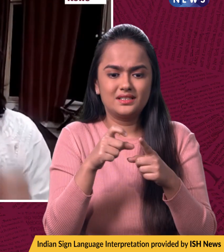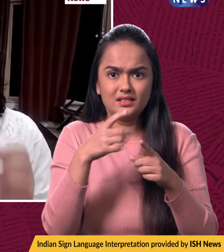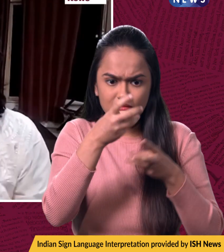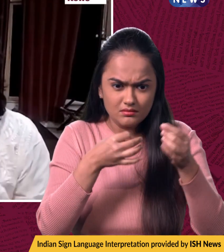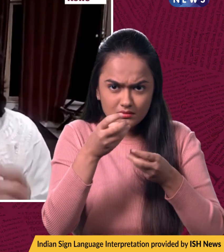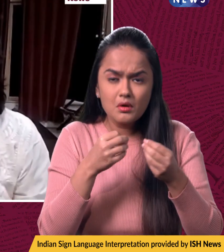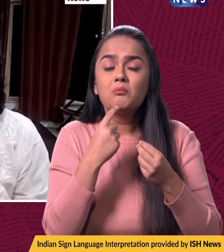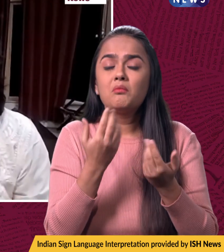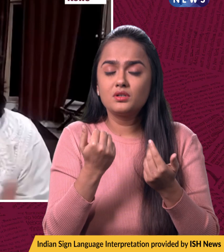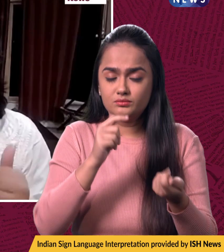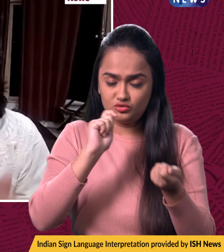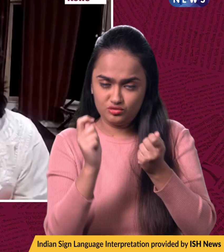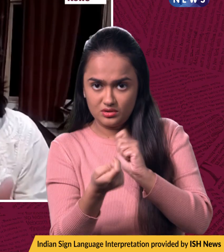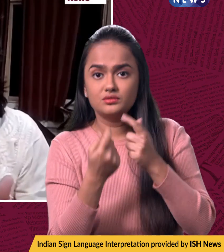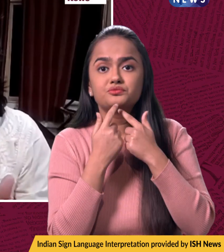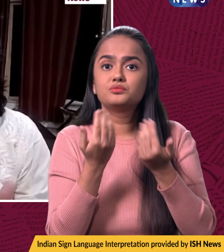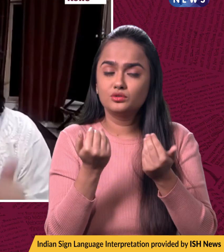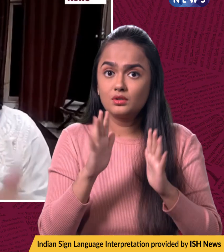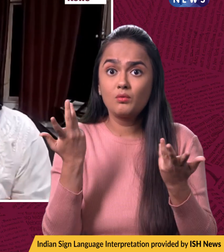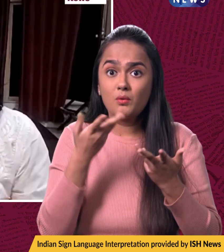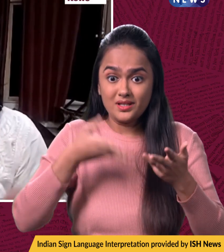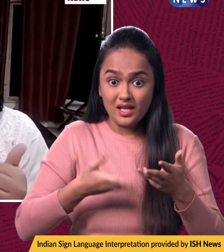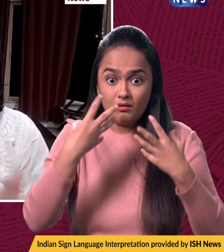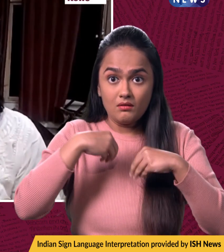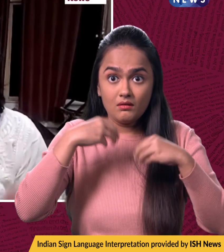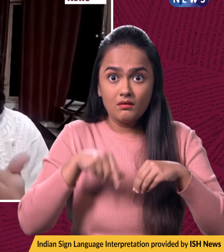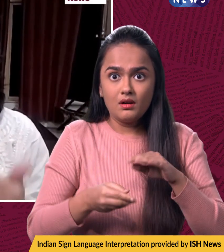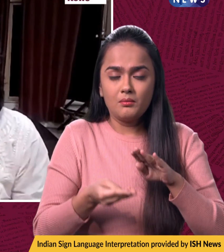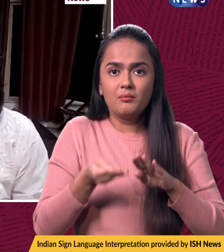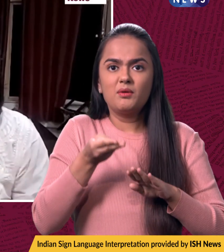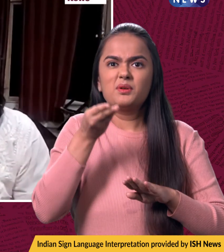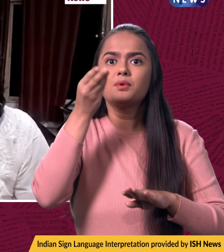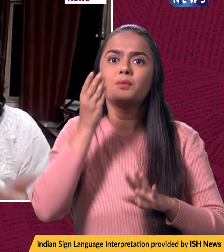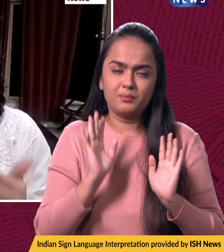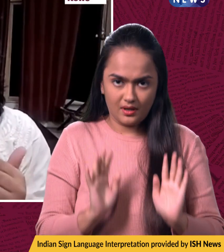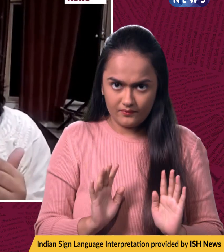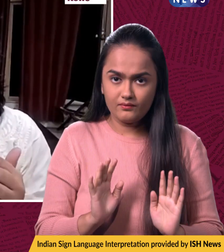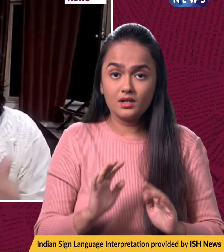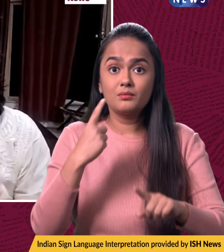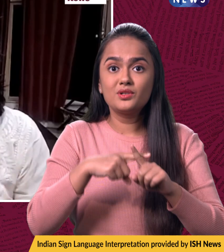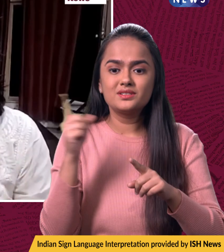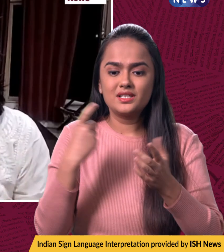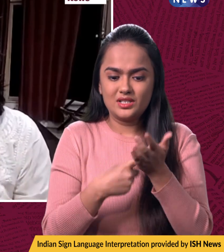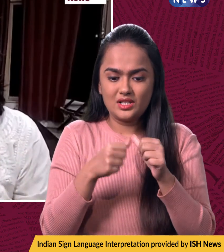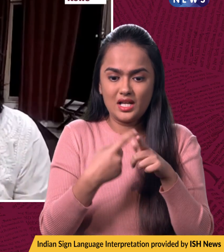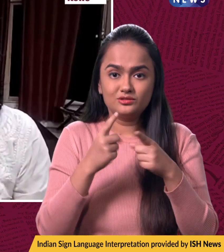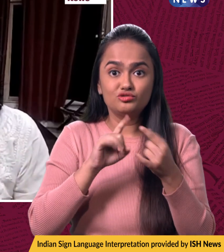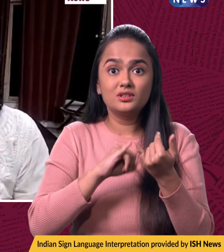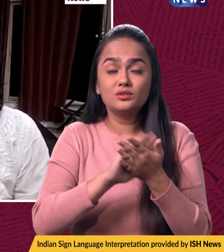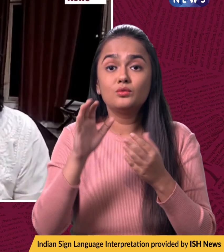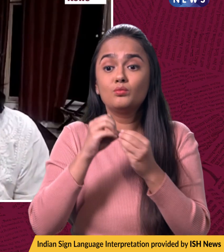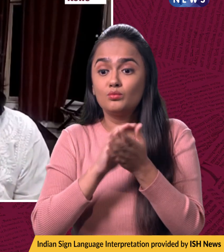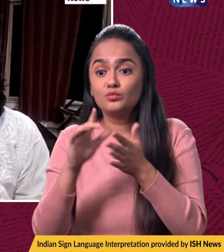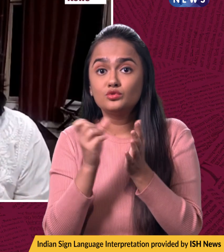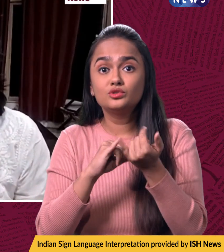that number is bound to change as case numbers are continuing to rise. Rajesh Bhushan, the Union